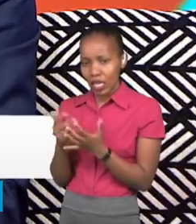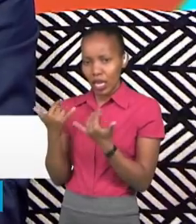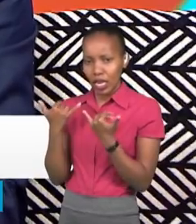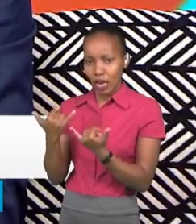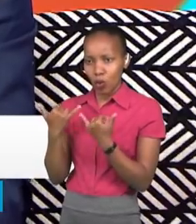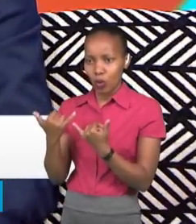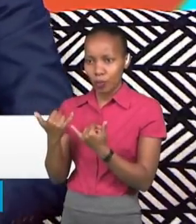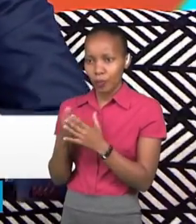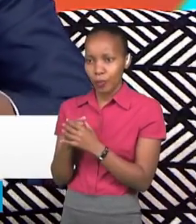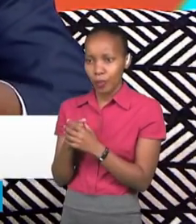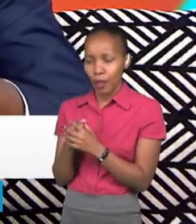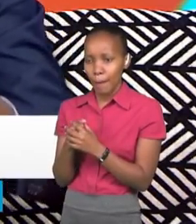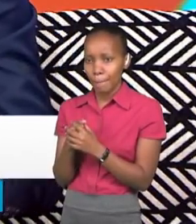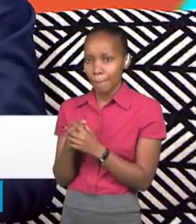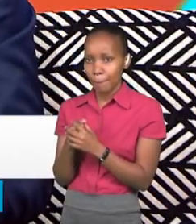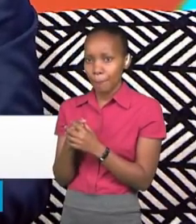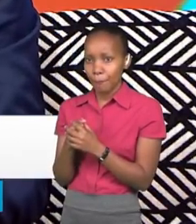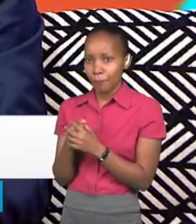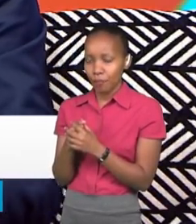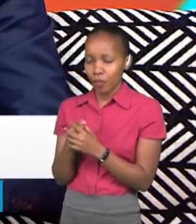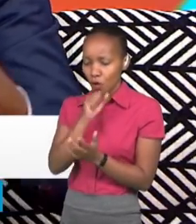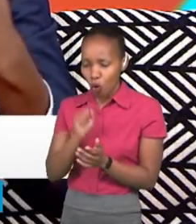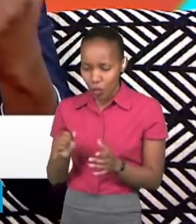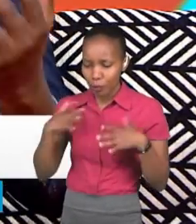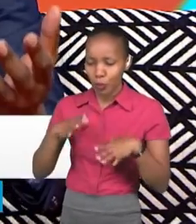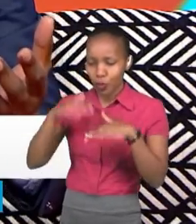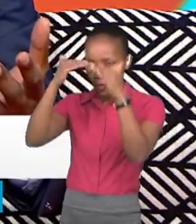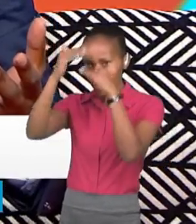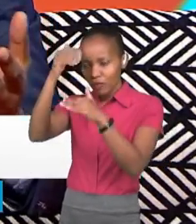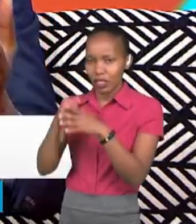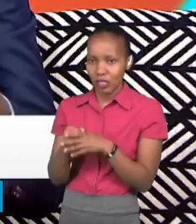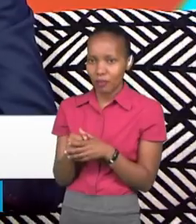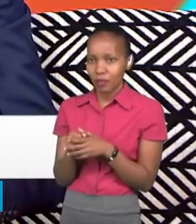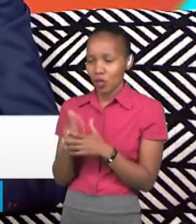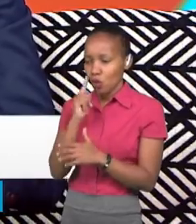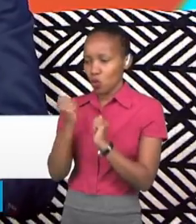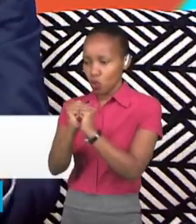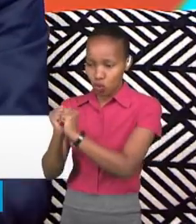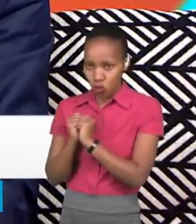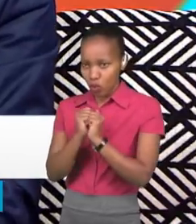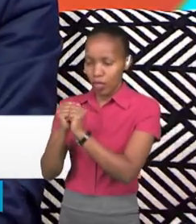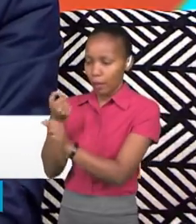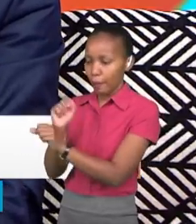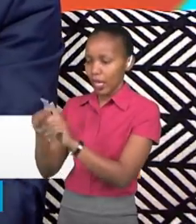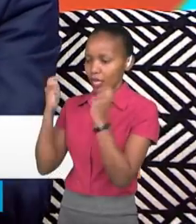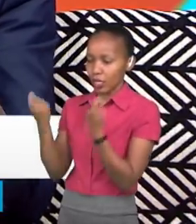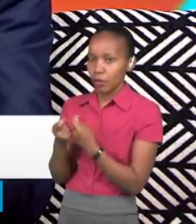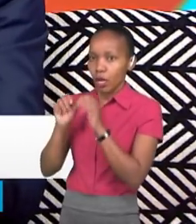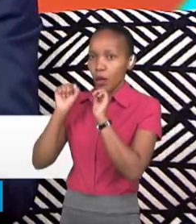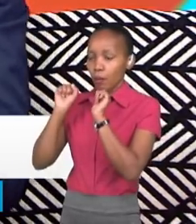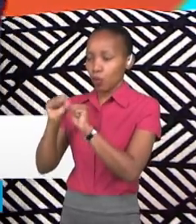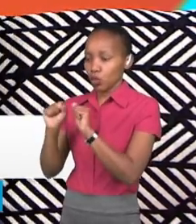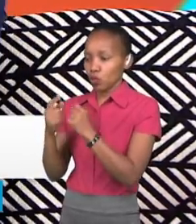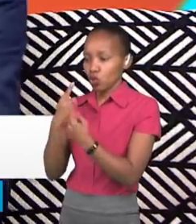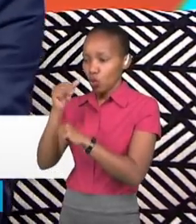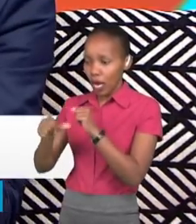now, as maybe old boys of the campus of the university, you came together, started a team. Maybe you can tell us more about now the principles